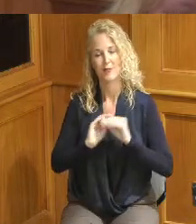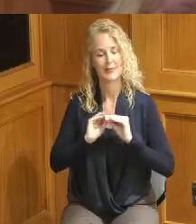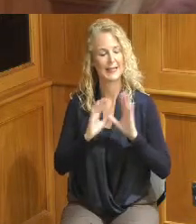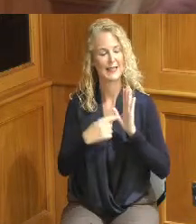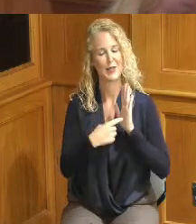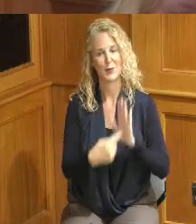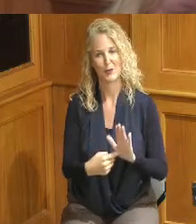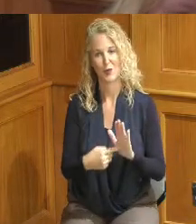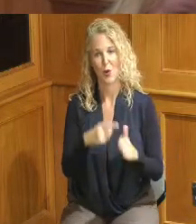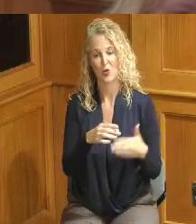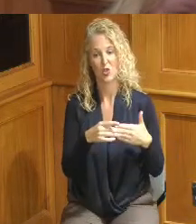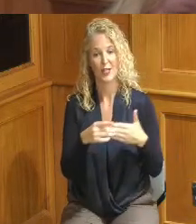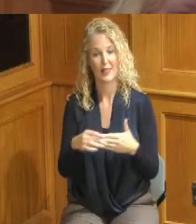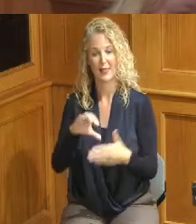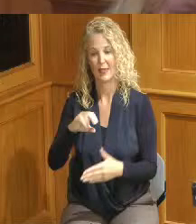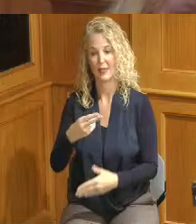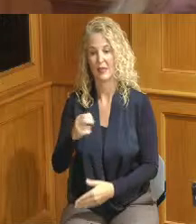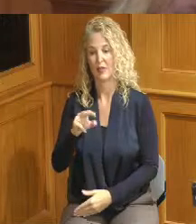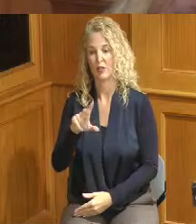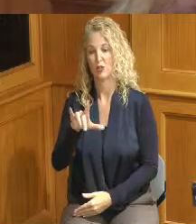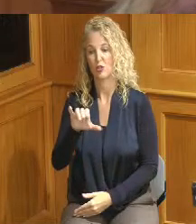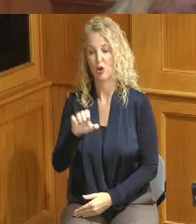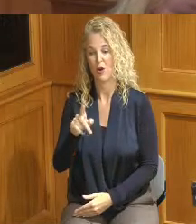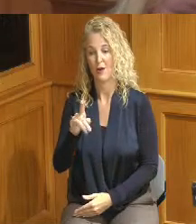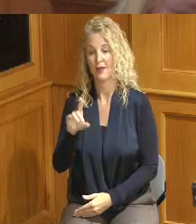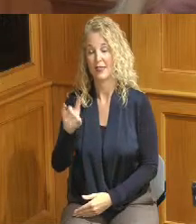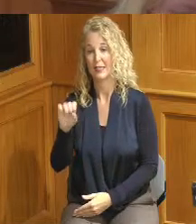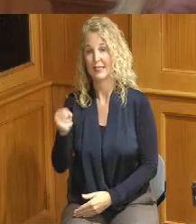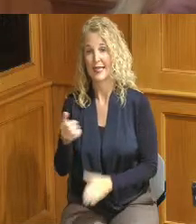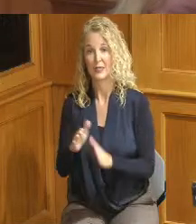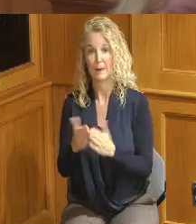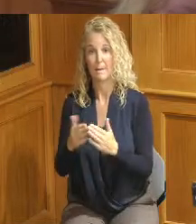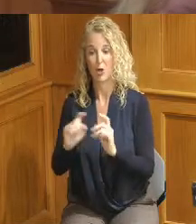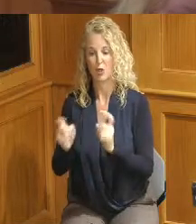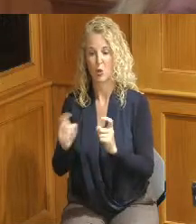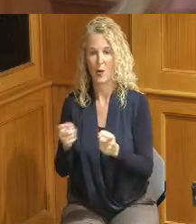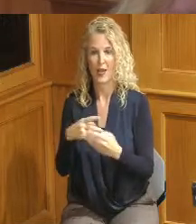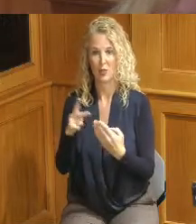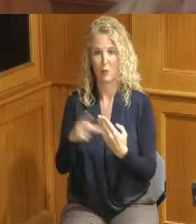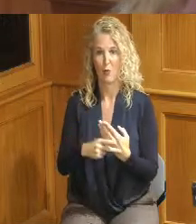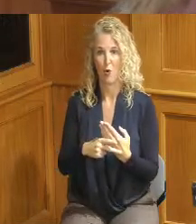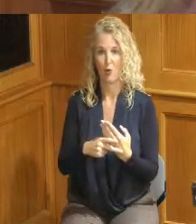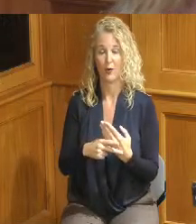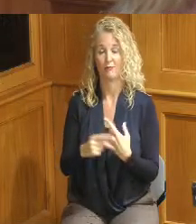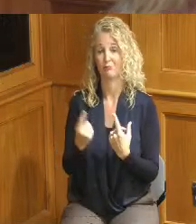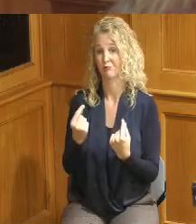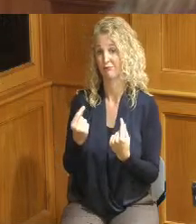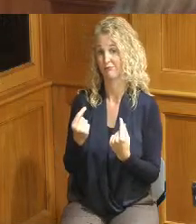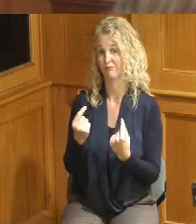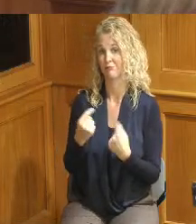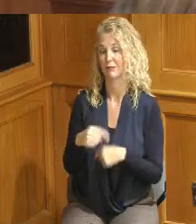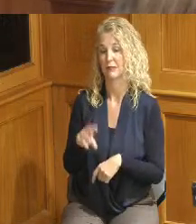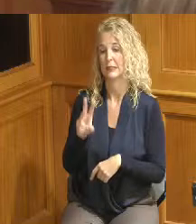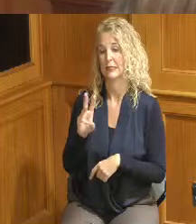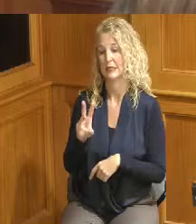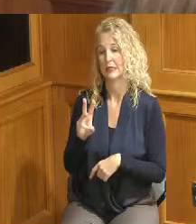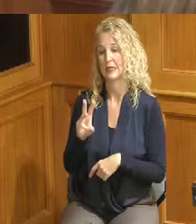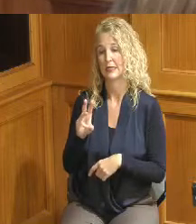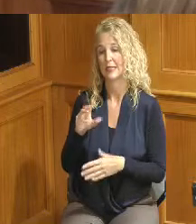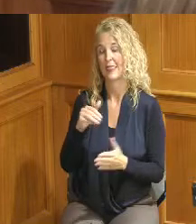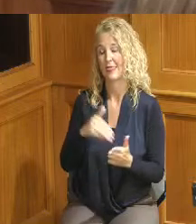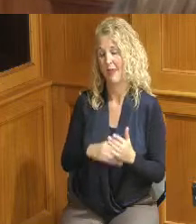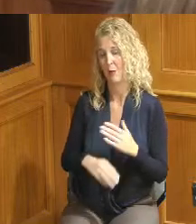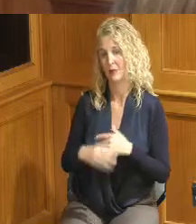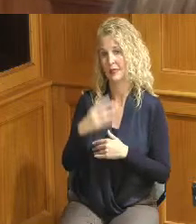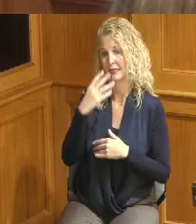the Charlie's Kids book donation program, which provides 6,000 safe sleep board books to